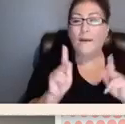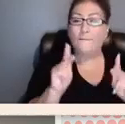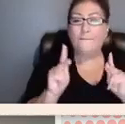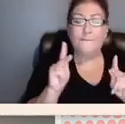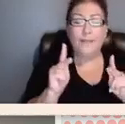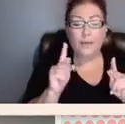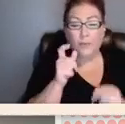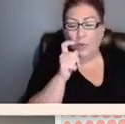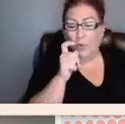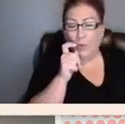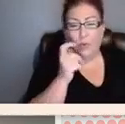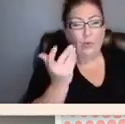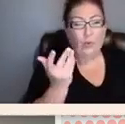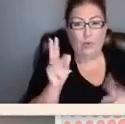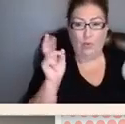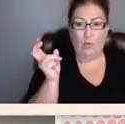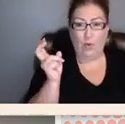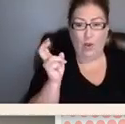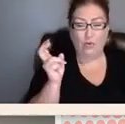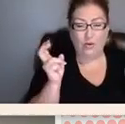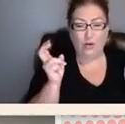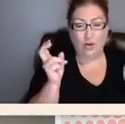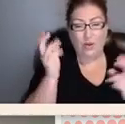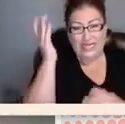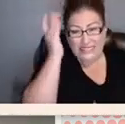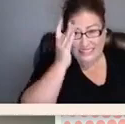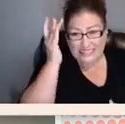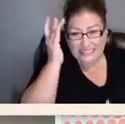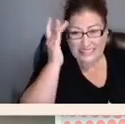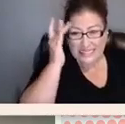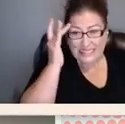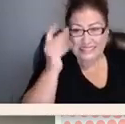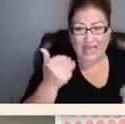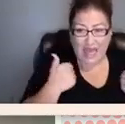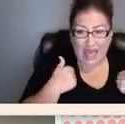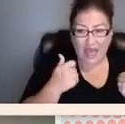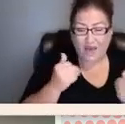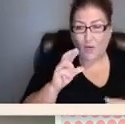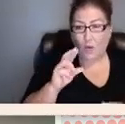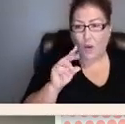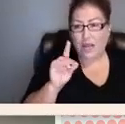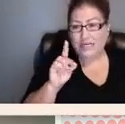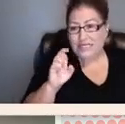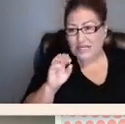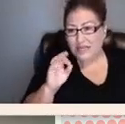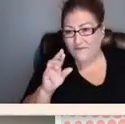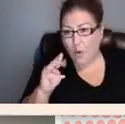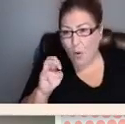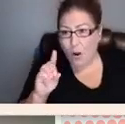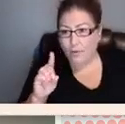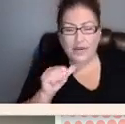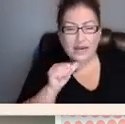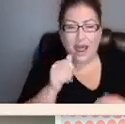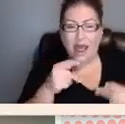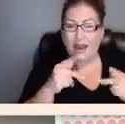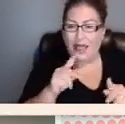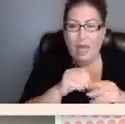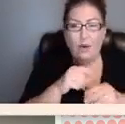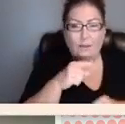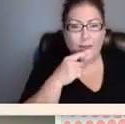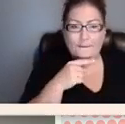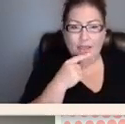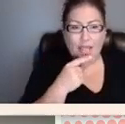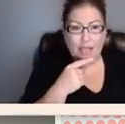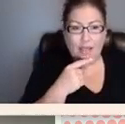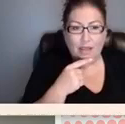who, quote, were disease maimed or in any way deformed were not allowed in the public. Commonwealth